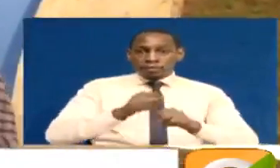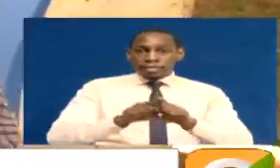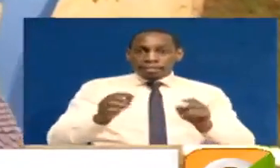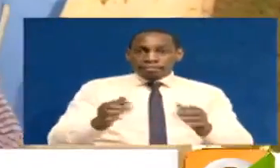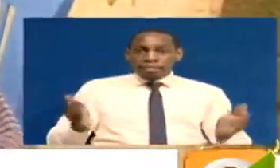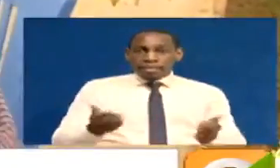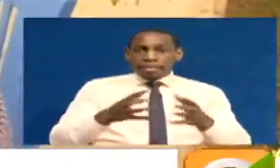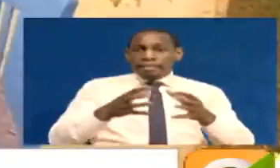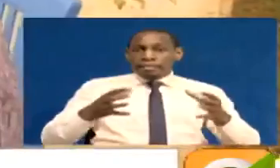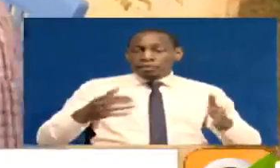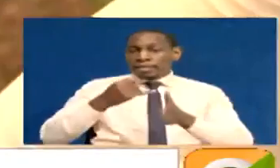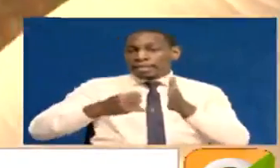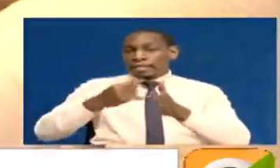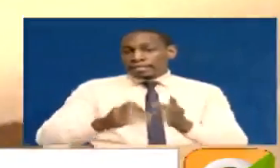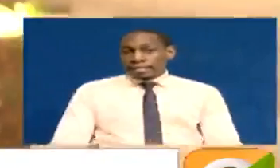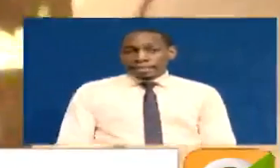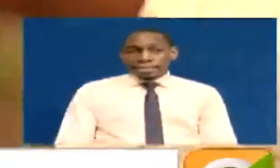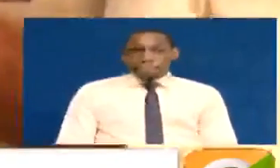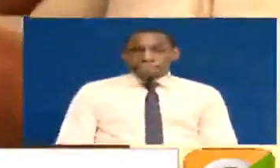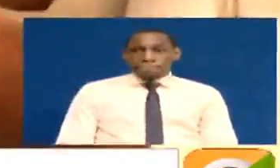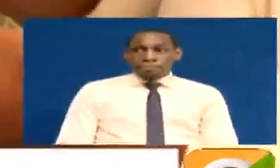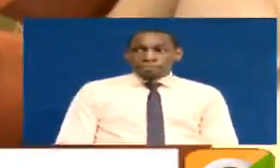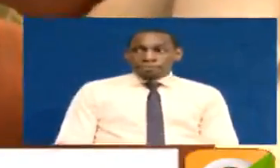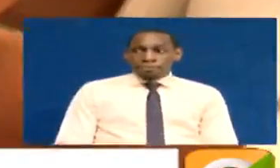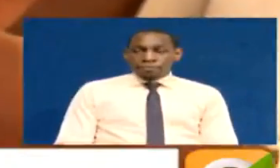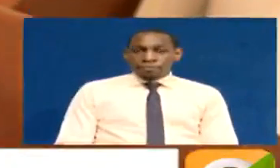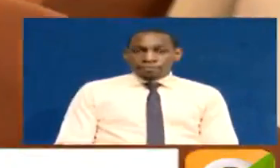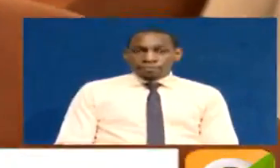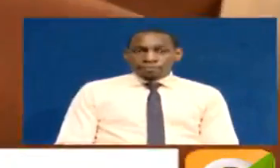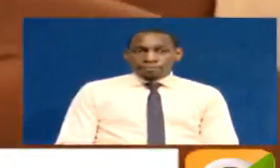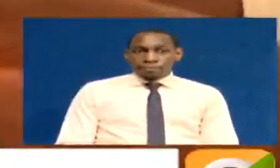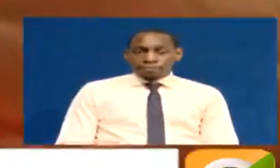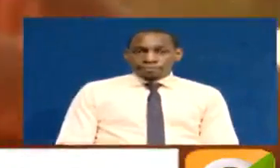spur growth in the industry. Dennis Otieno, Citizen TV.